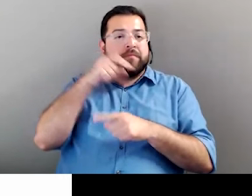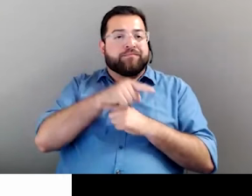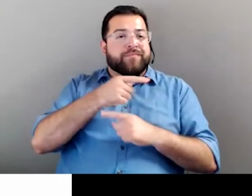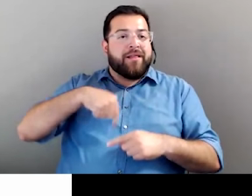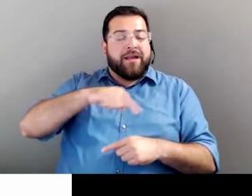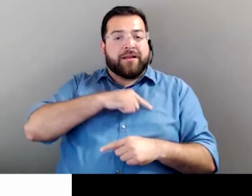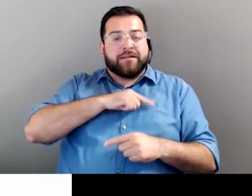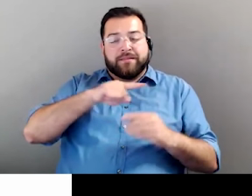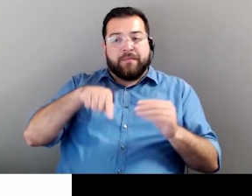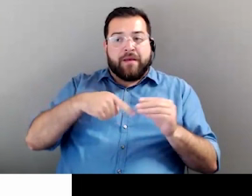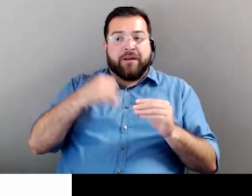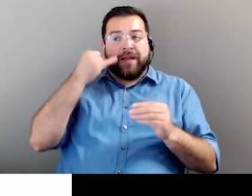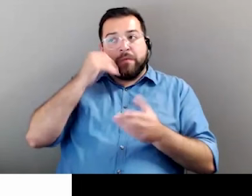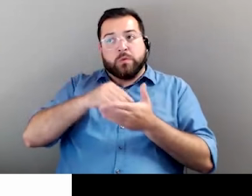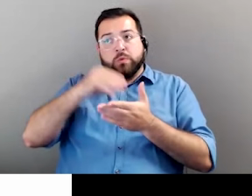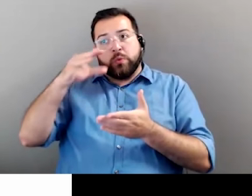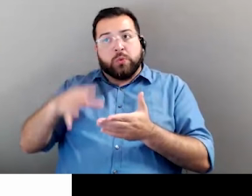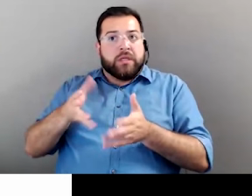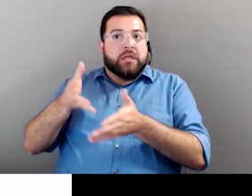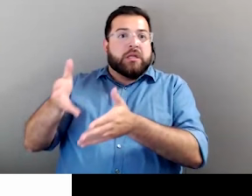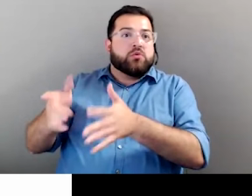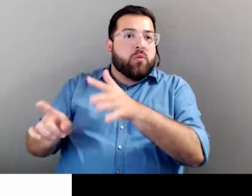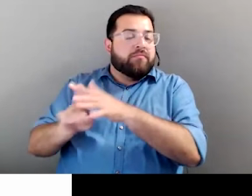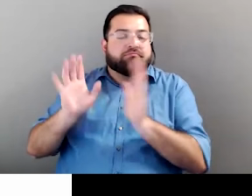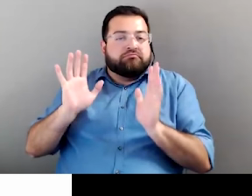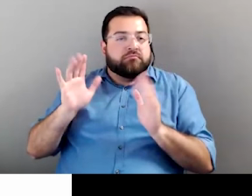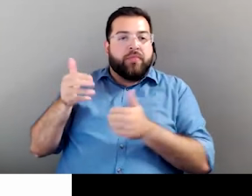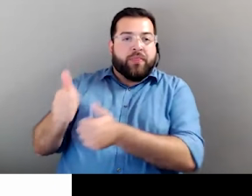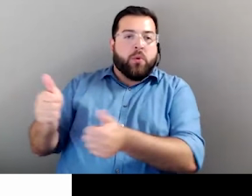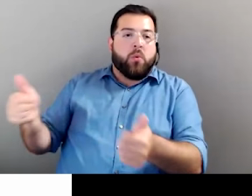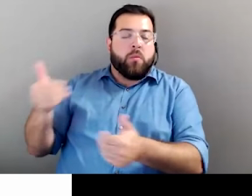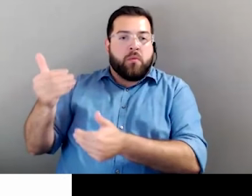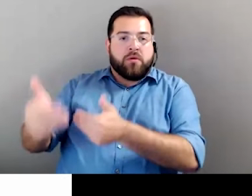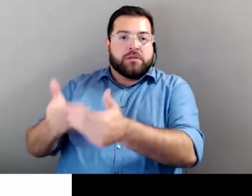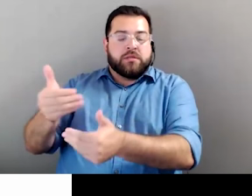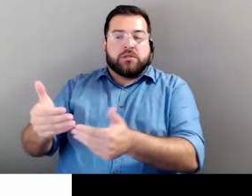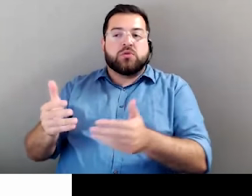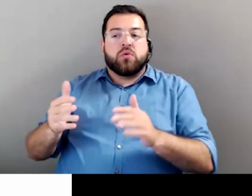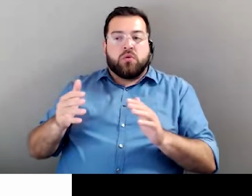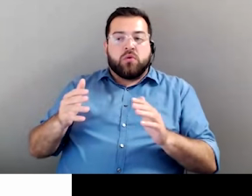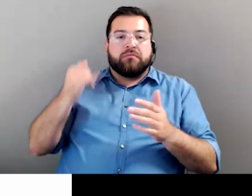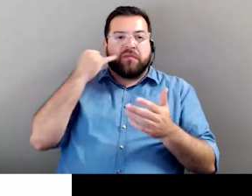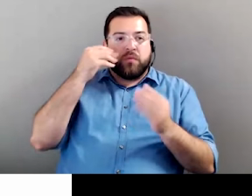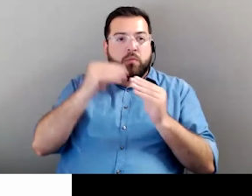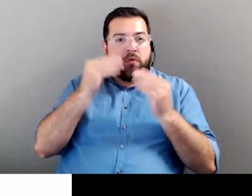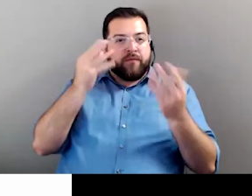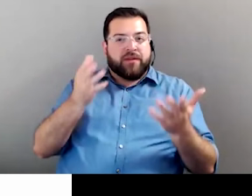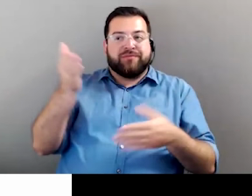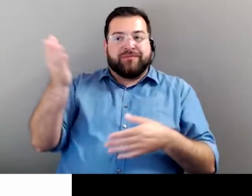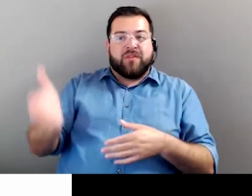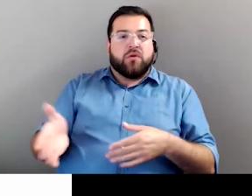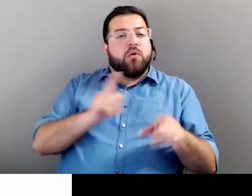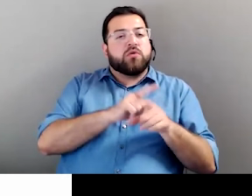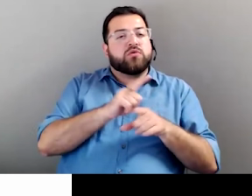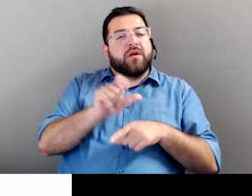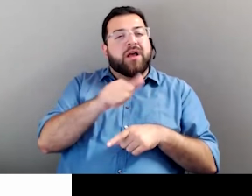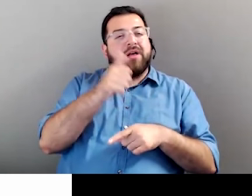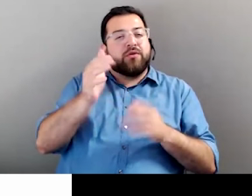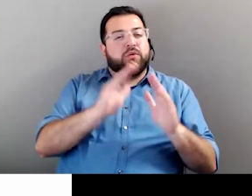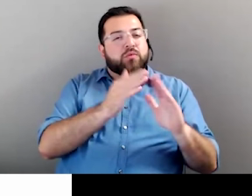there. They have their own procedures. And so, yeah, if you want more information, and there's more community resources listed on our Title